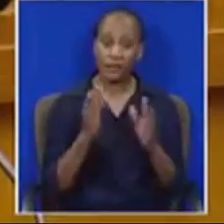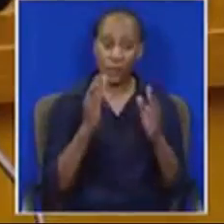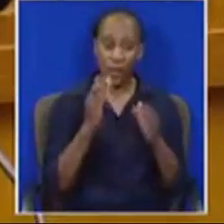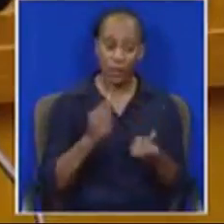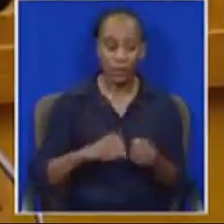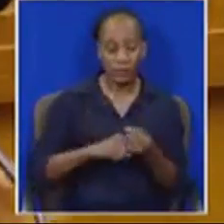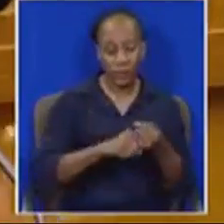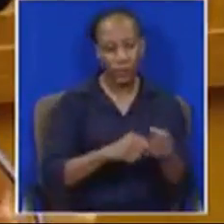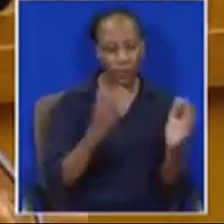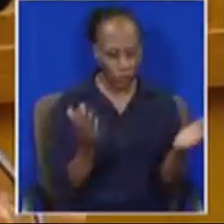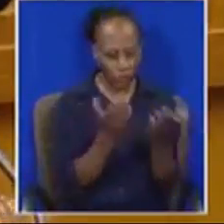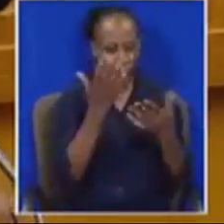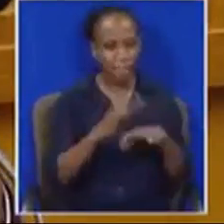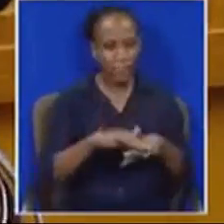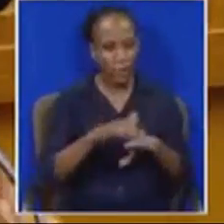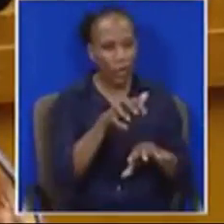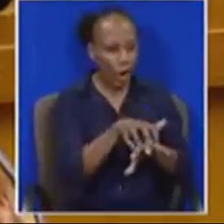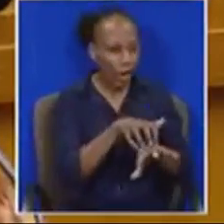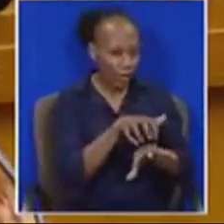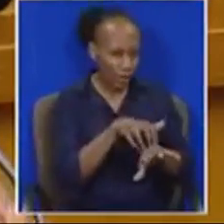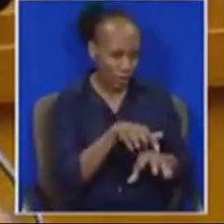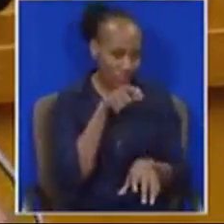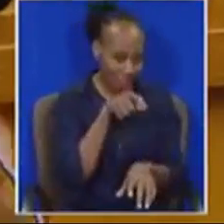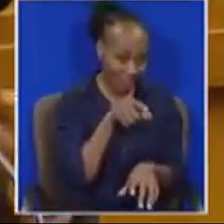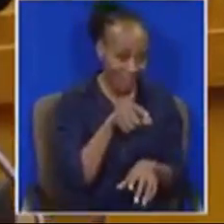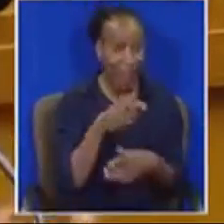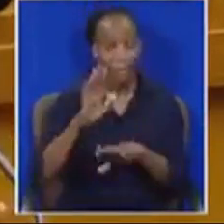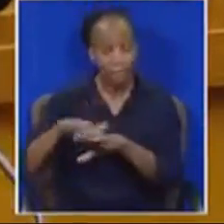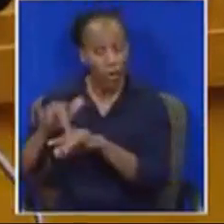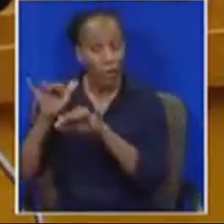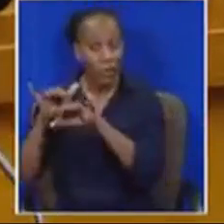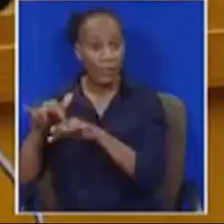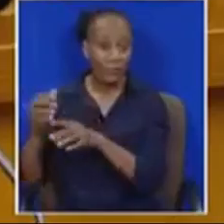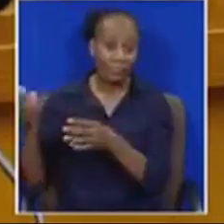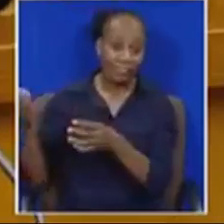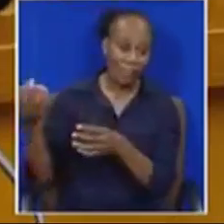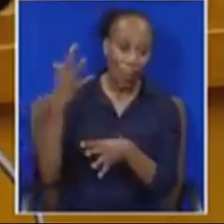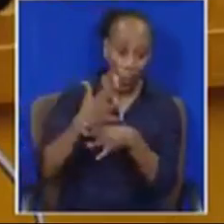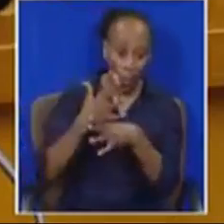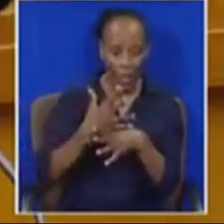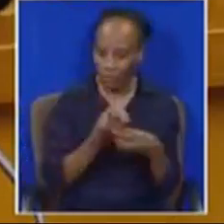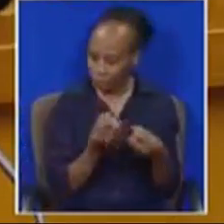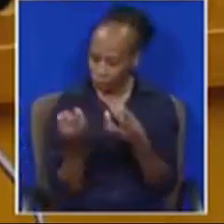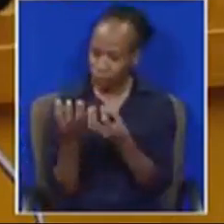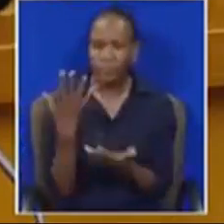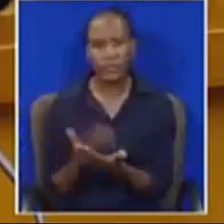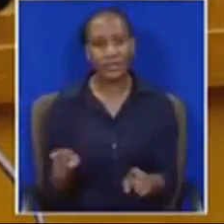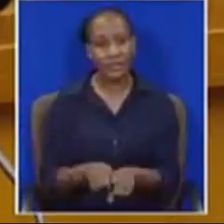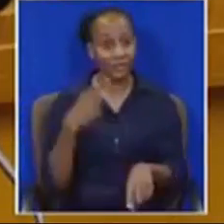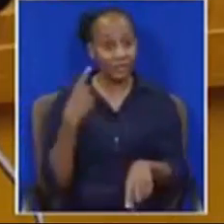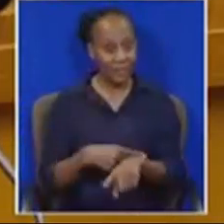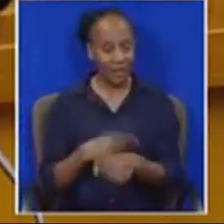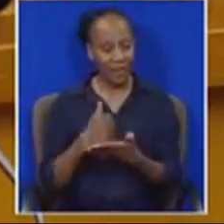agriculture and treat agriculture as a job creator and a sunrise sector of our economy as well.